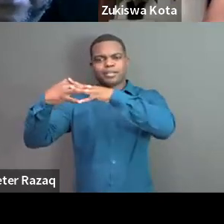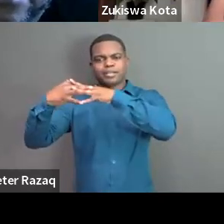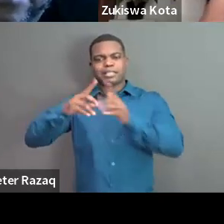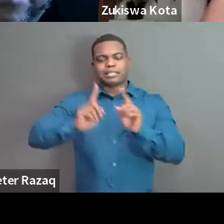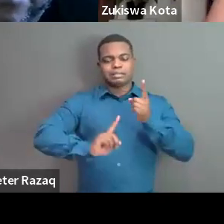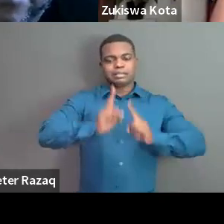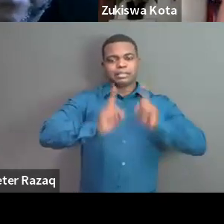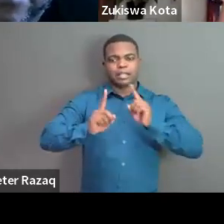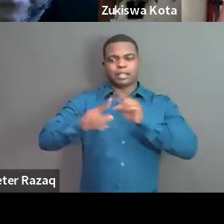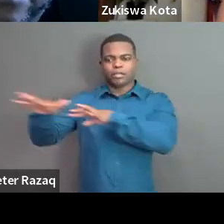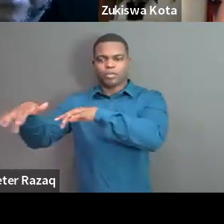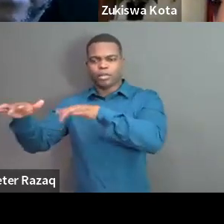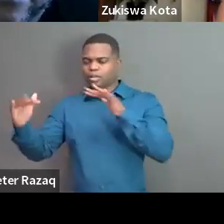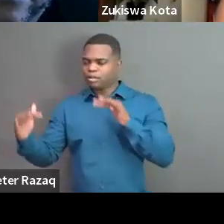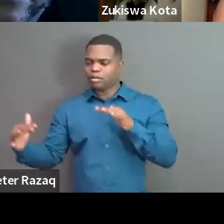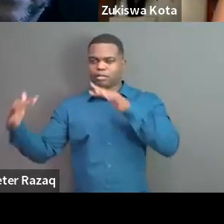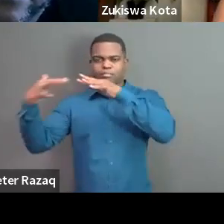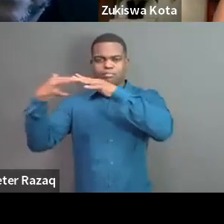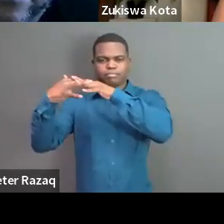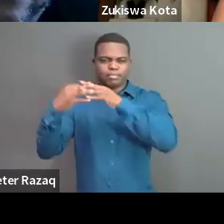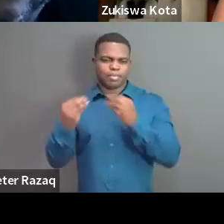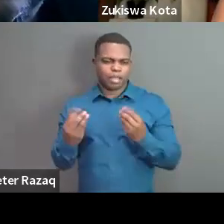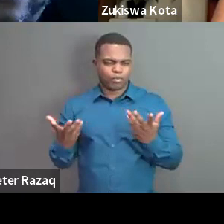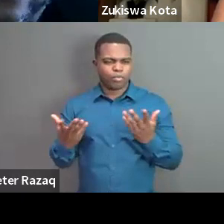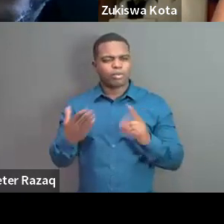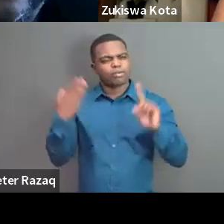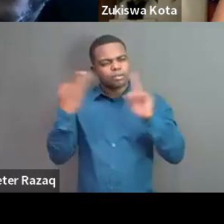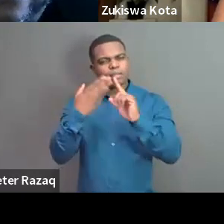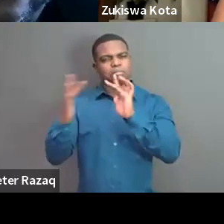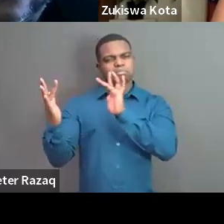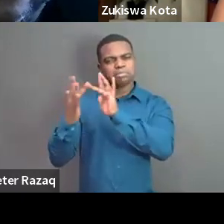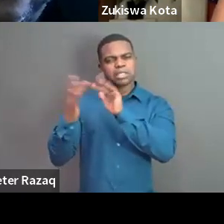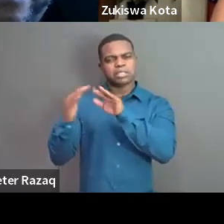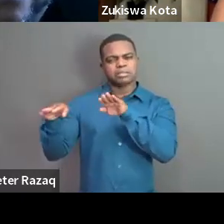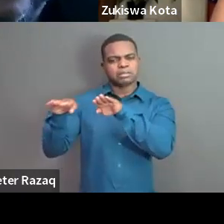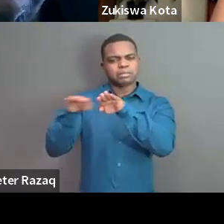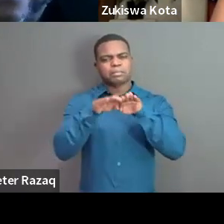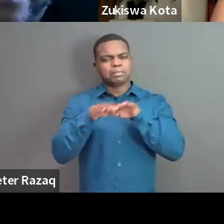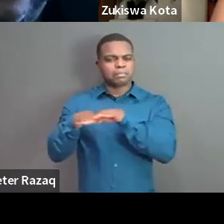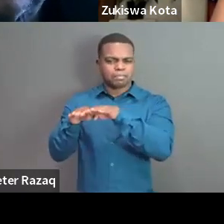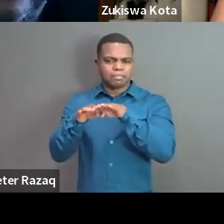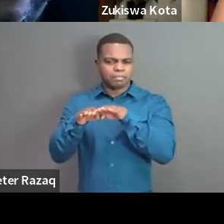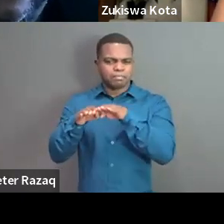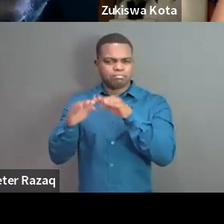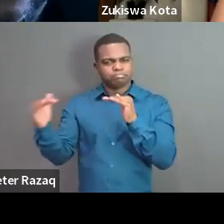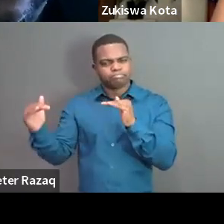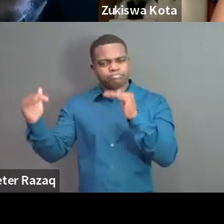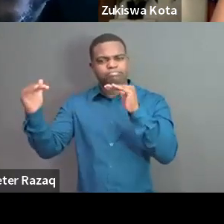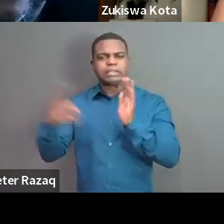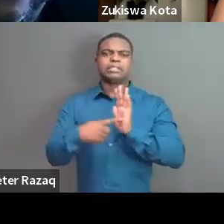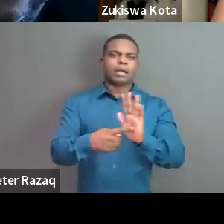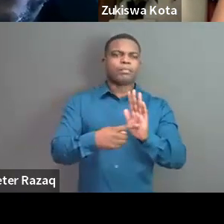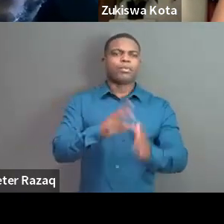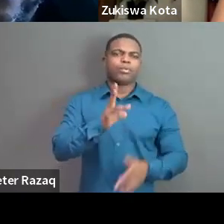that beyond interventions like Hans is creating, beyond the digital IDs, we have,